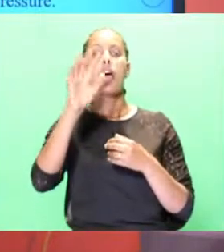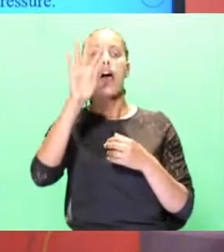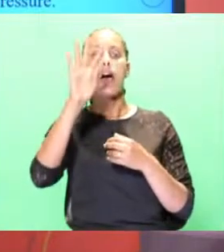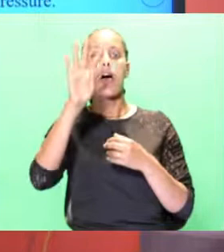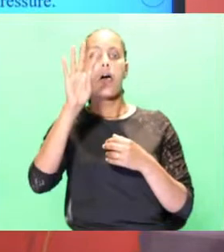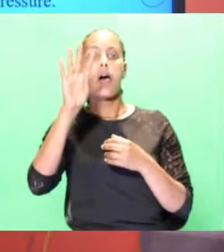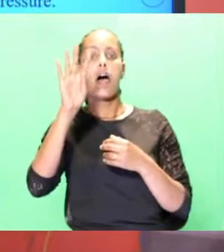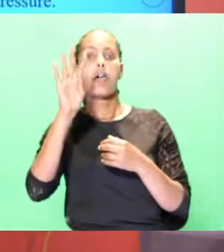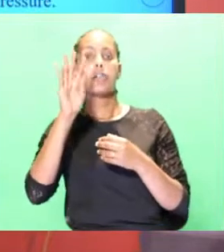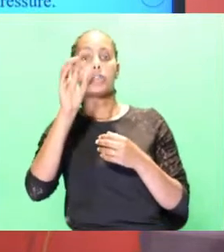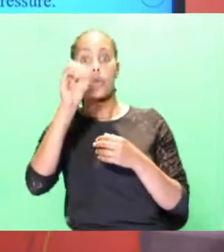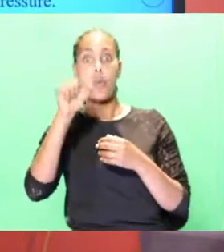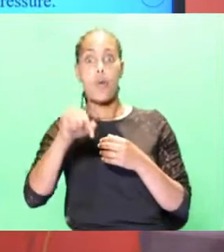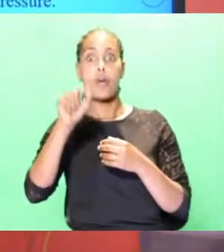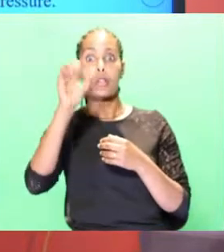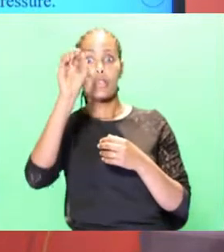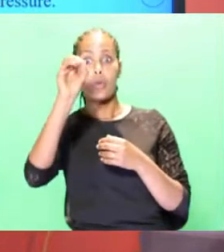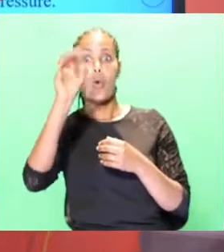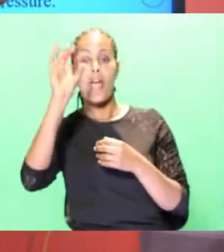equal